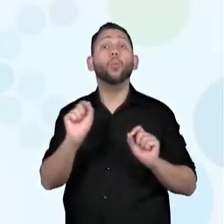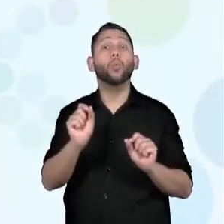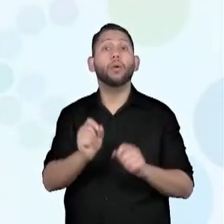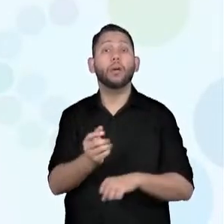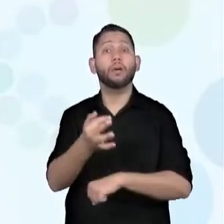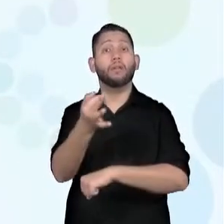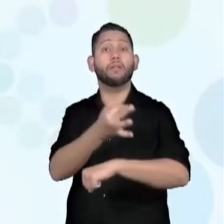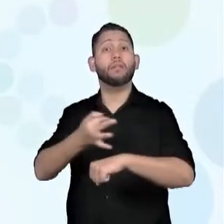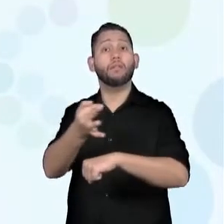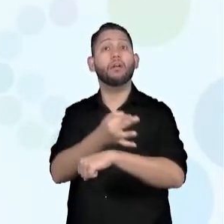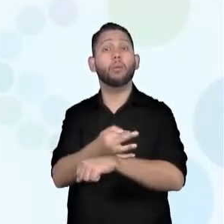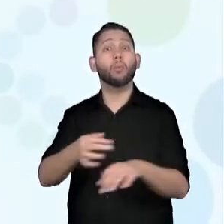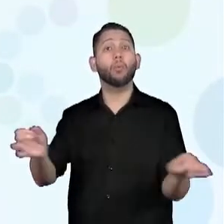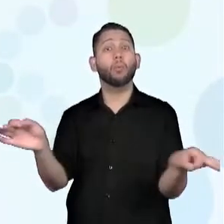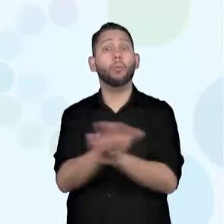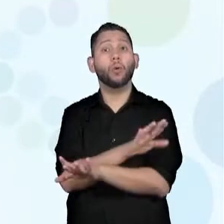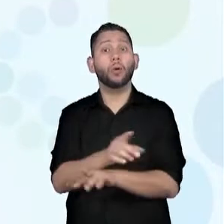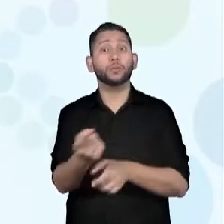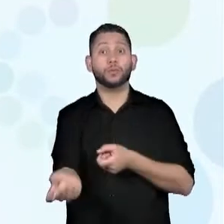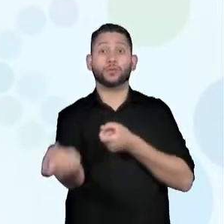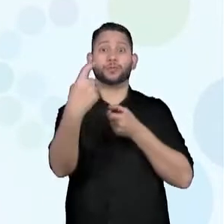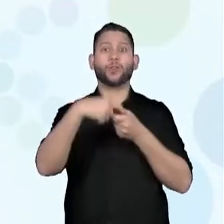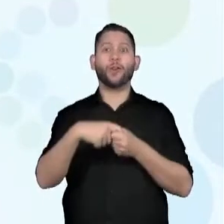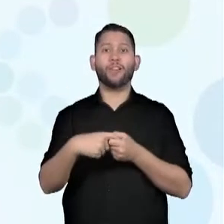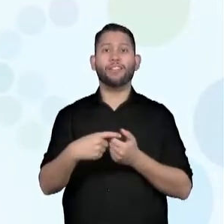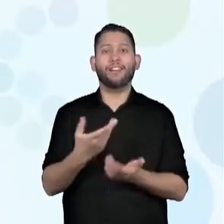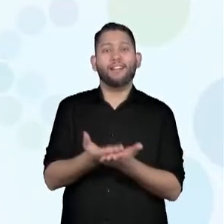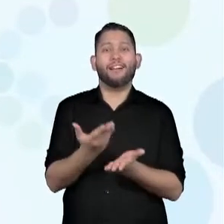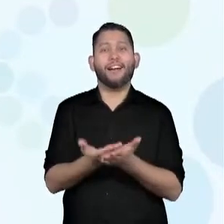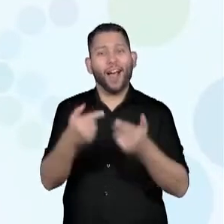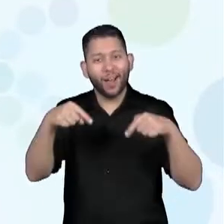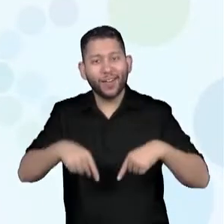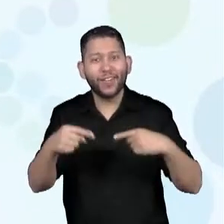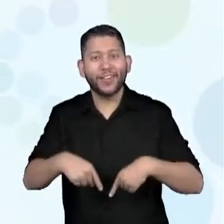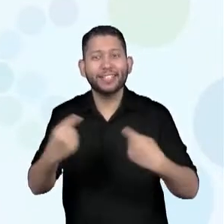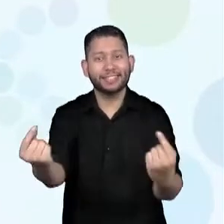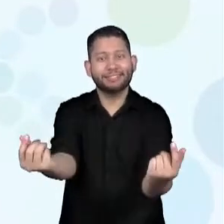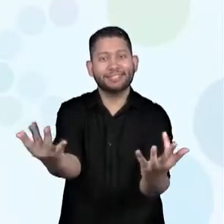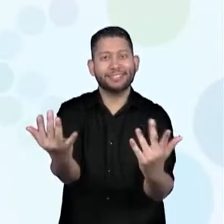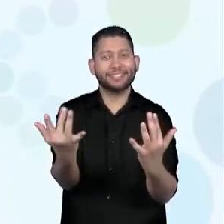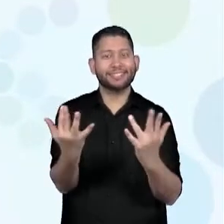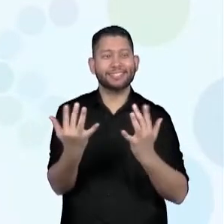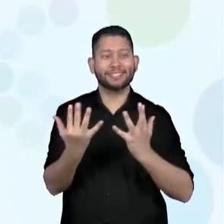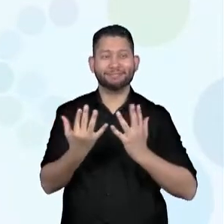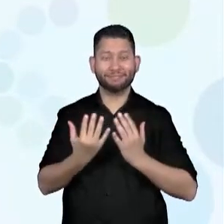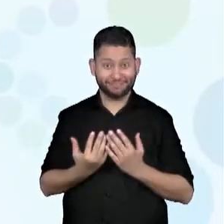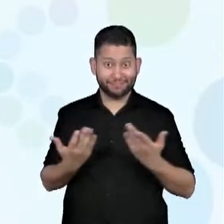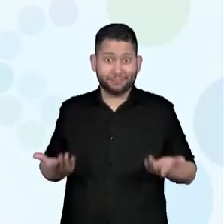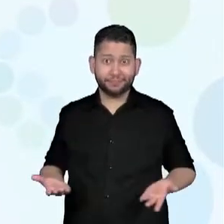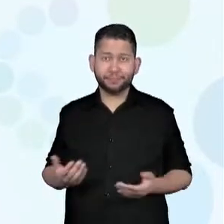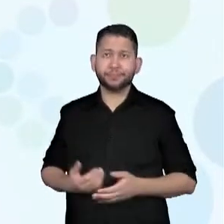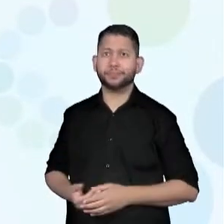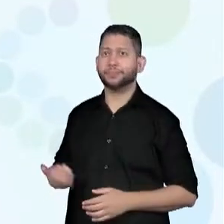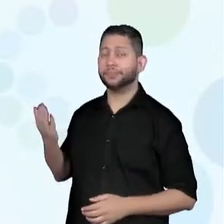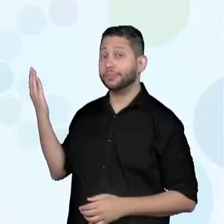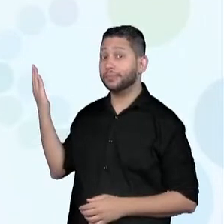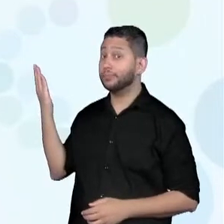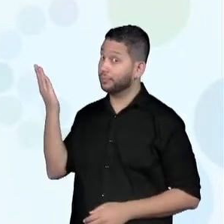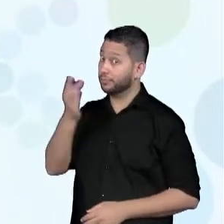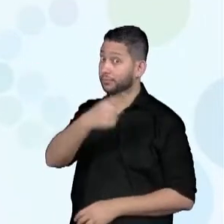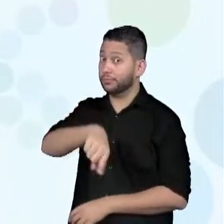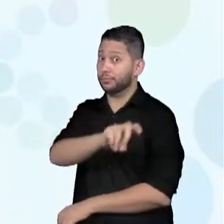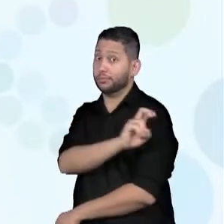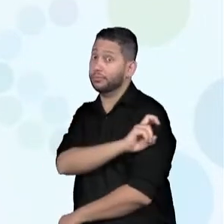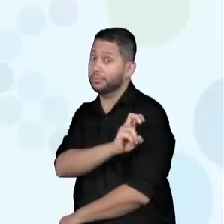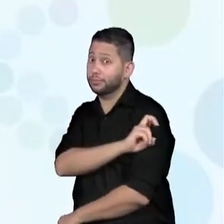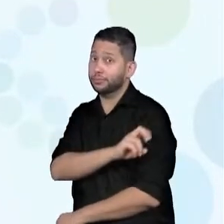warming, third term overview, fifth graders. Então, nós aqui, students do quinto ano, vamos